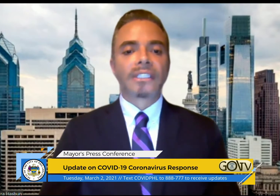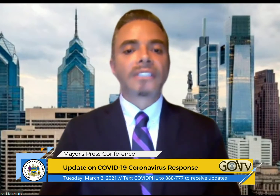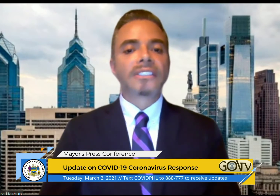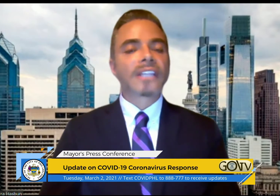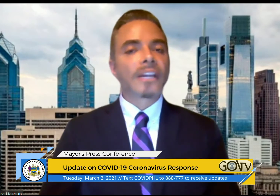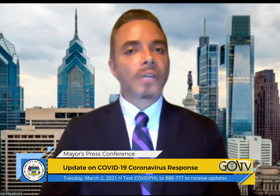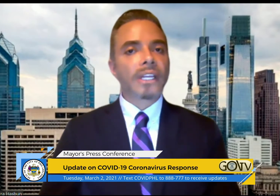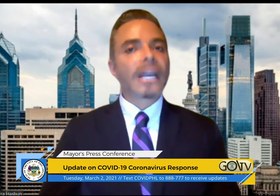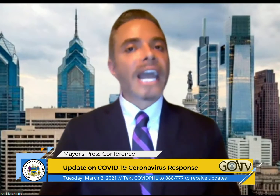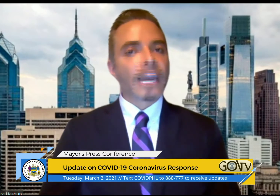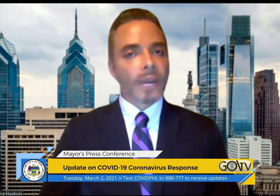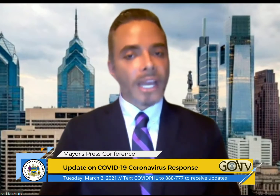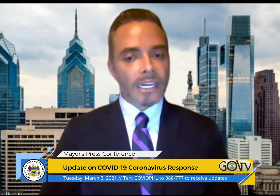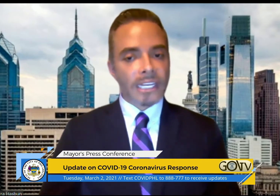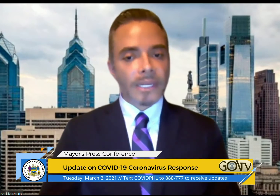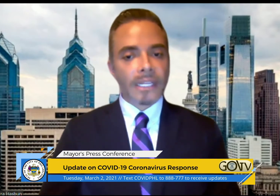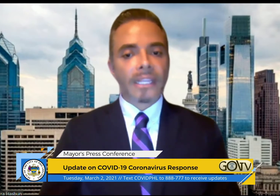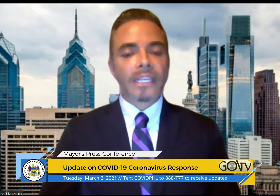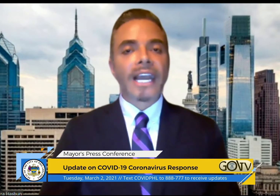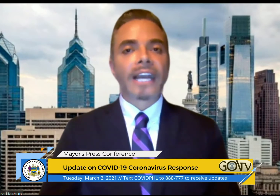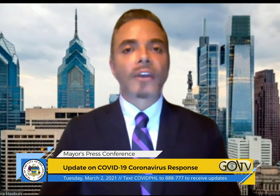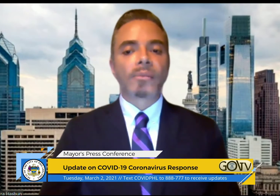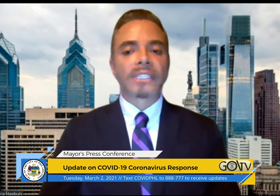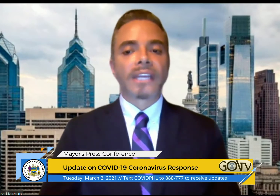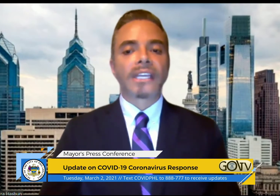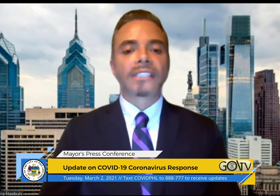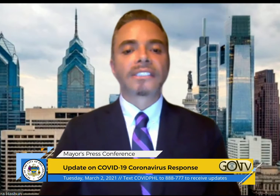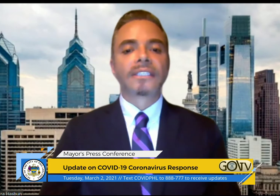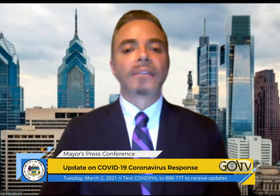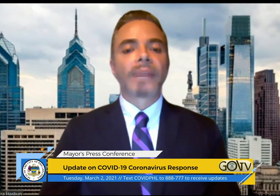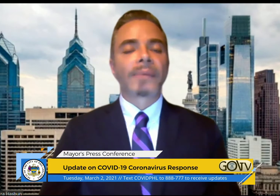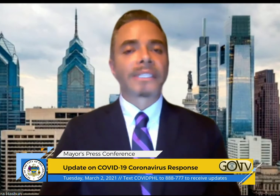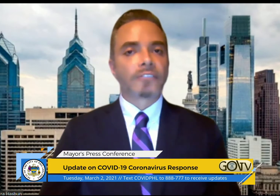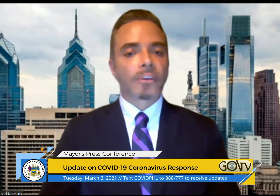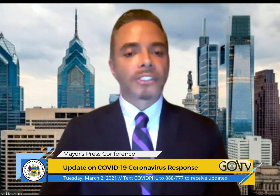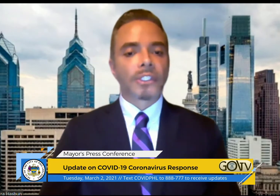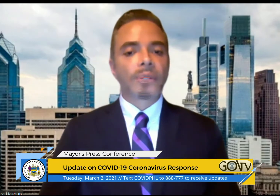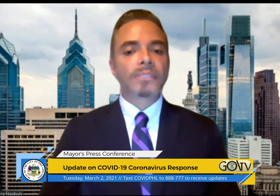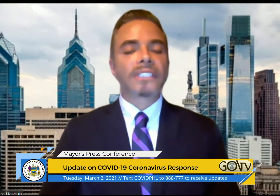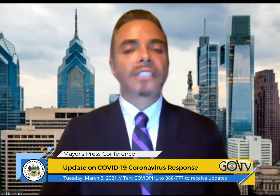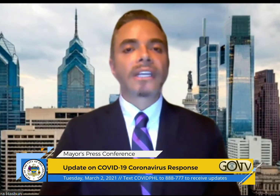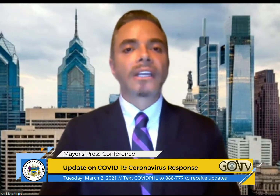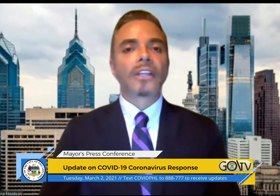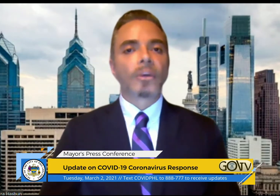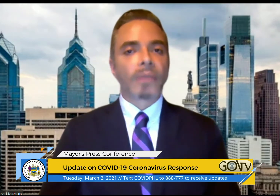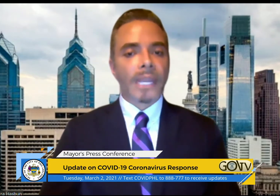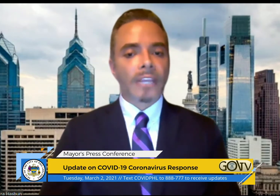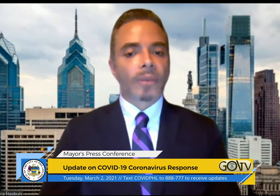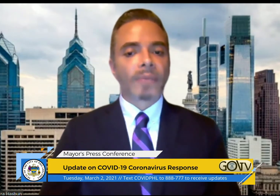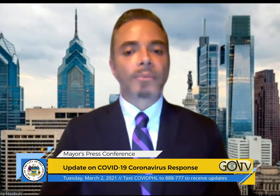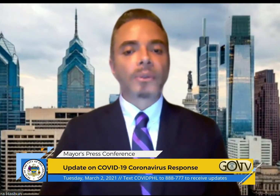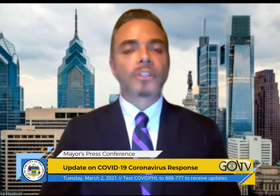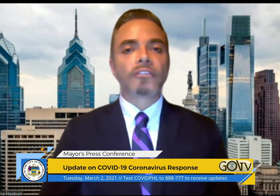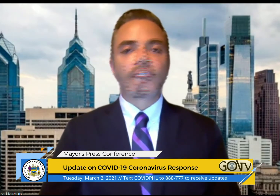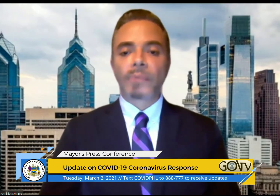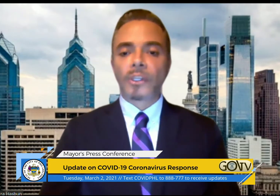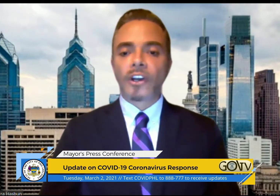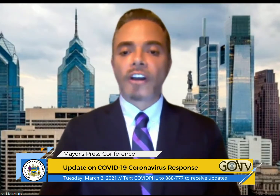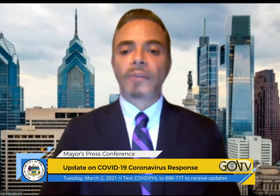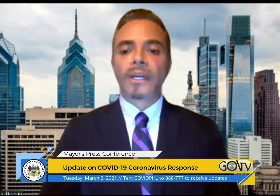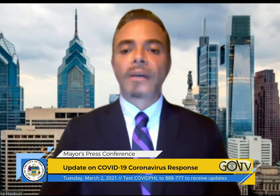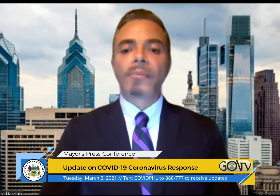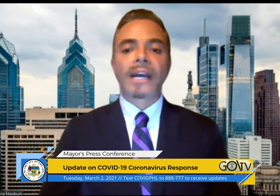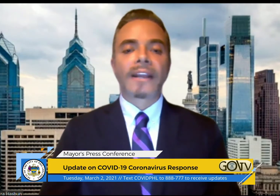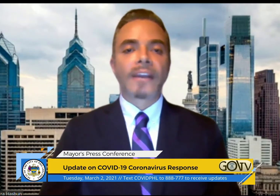interiores. Si se reúne, hágalo al aire libre y hágalo con mascarillas. Para más información, visite